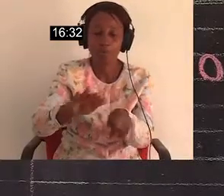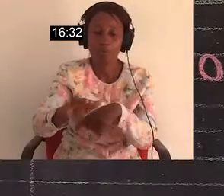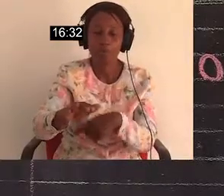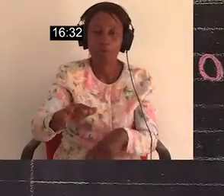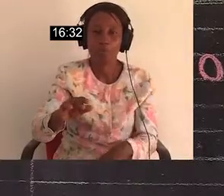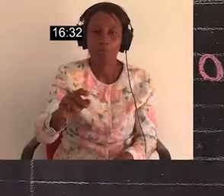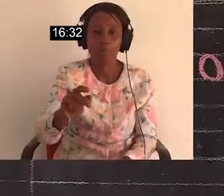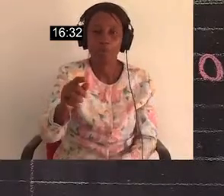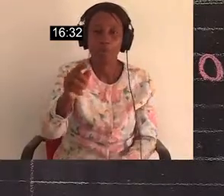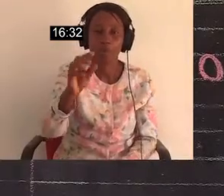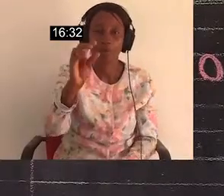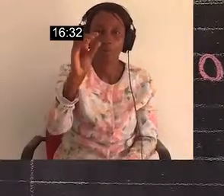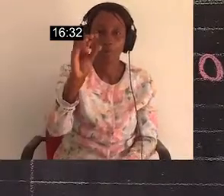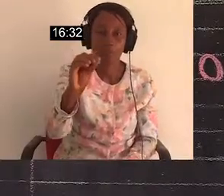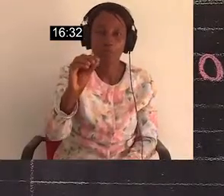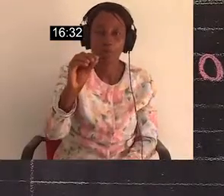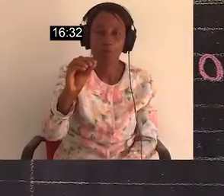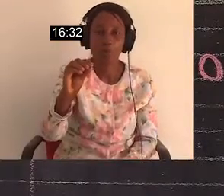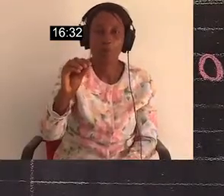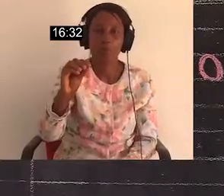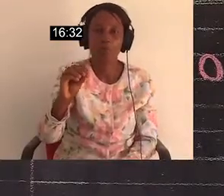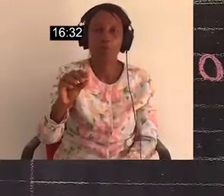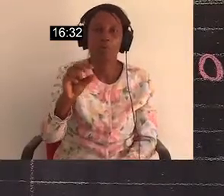We have off.